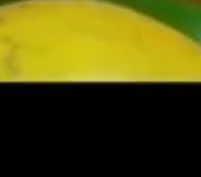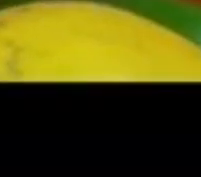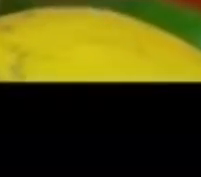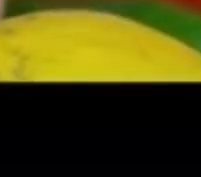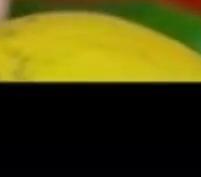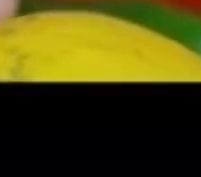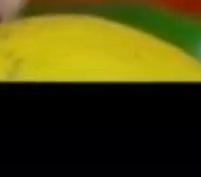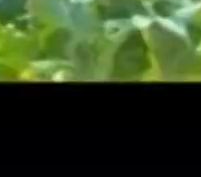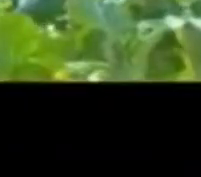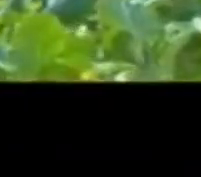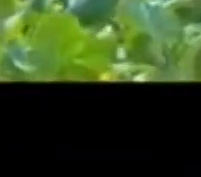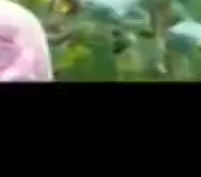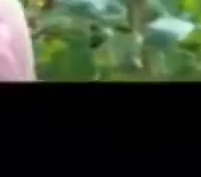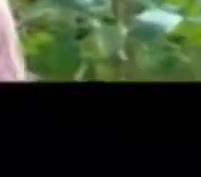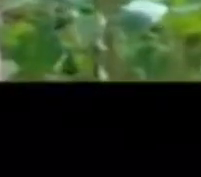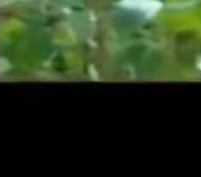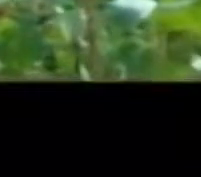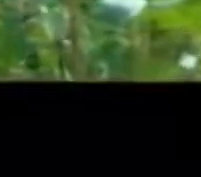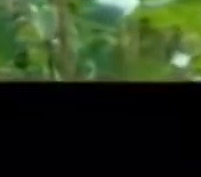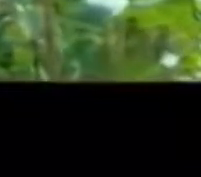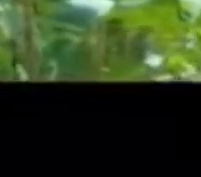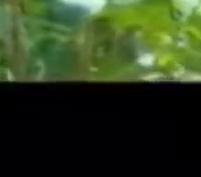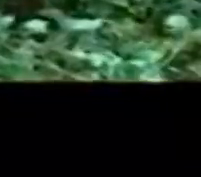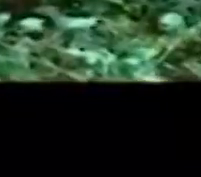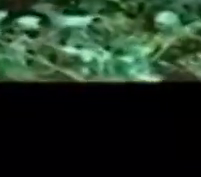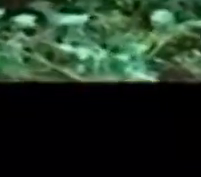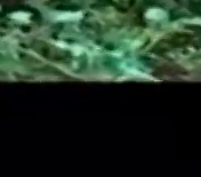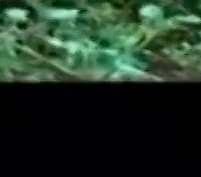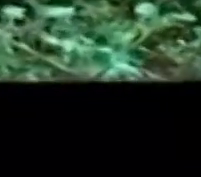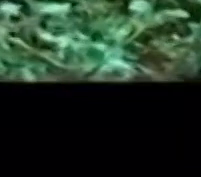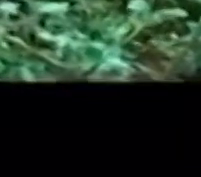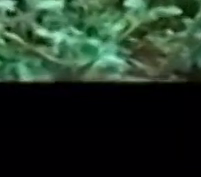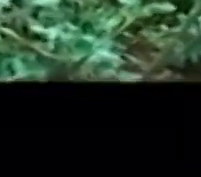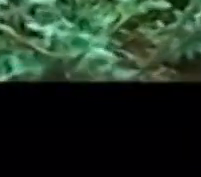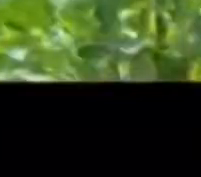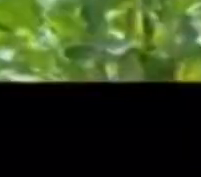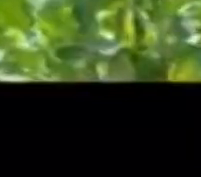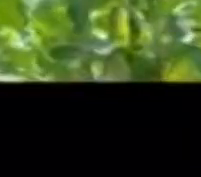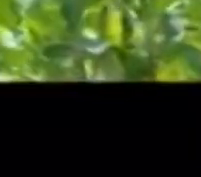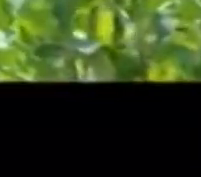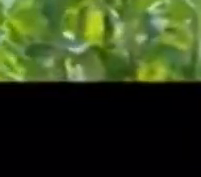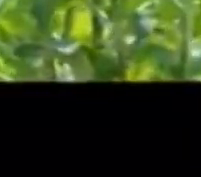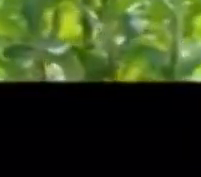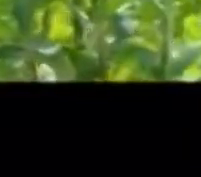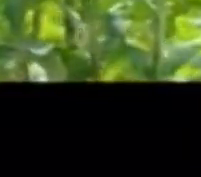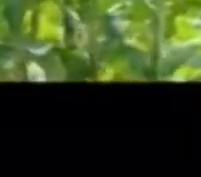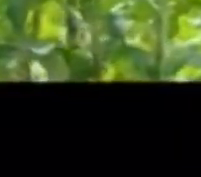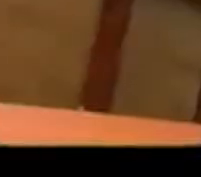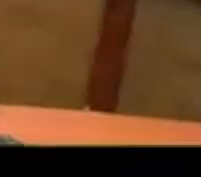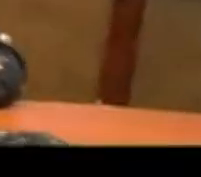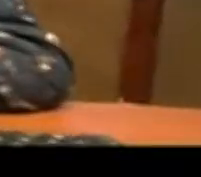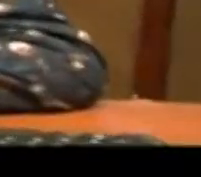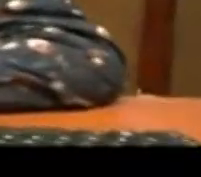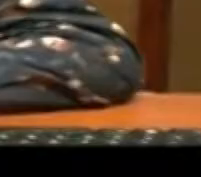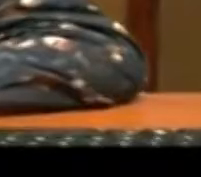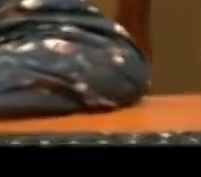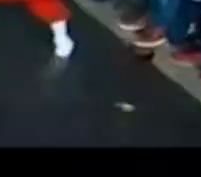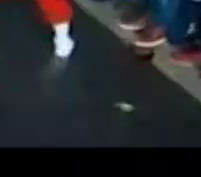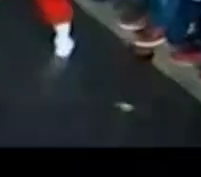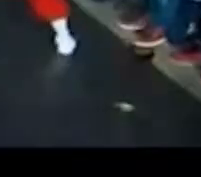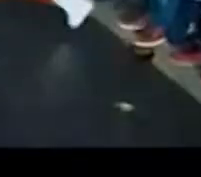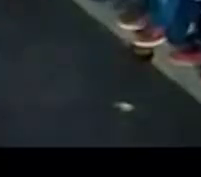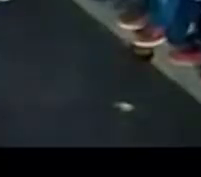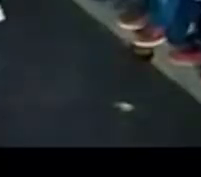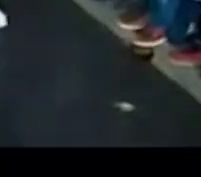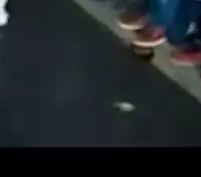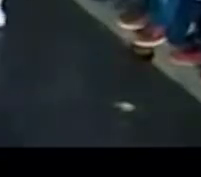love. My shaggy, I don't know passing us on your baby, my honey. Tunakupa burudani.